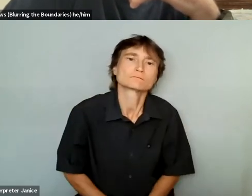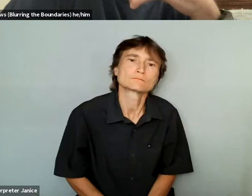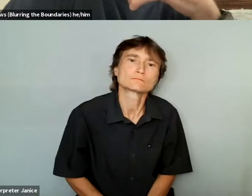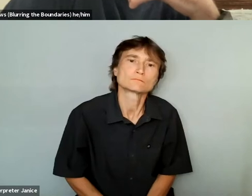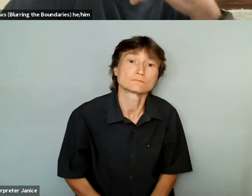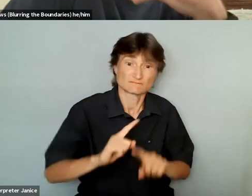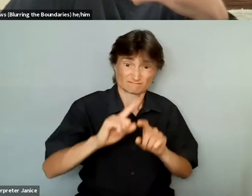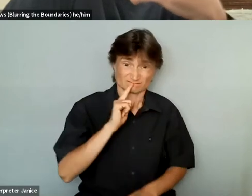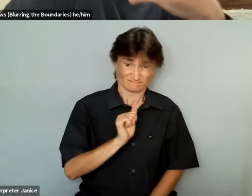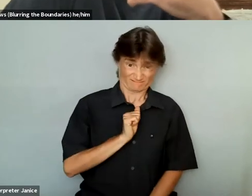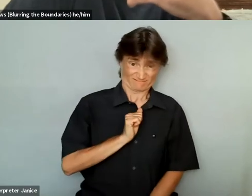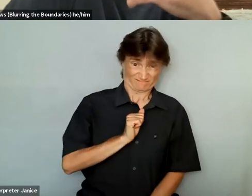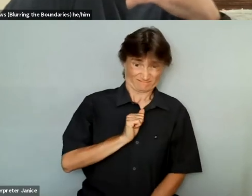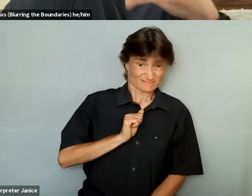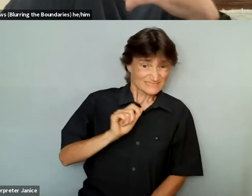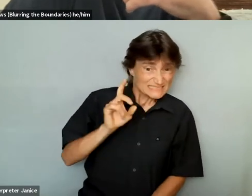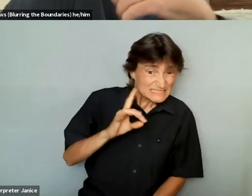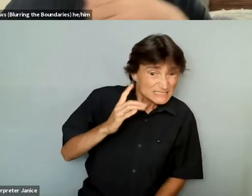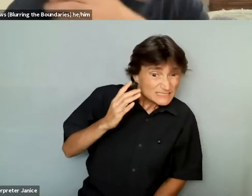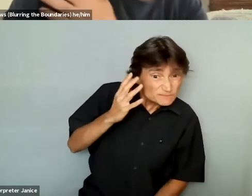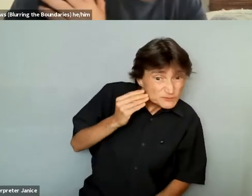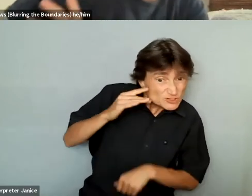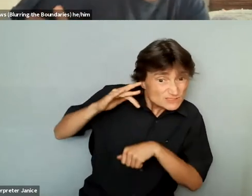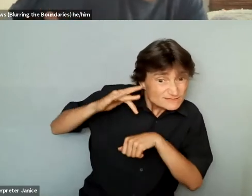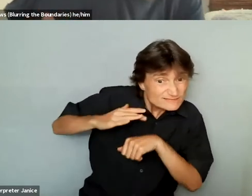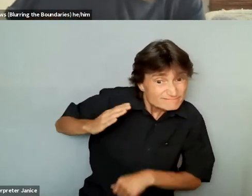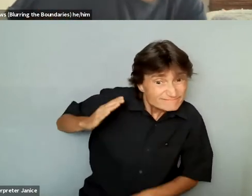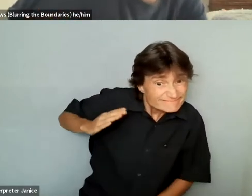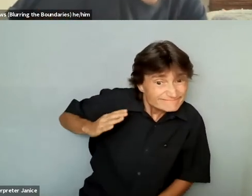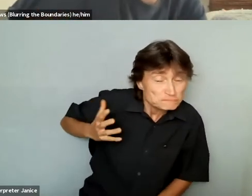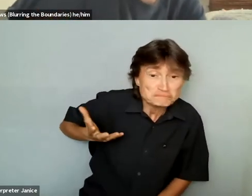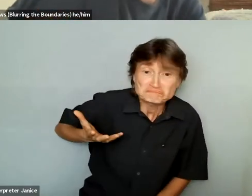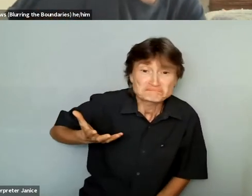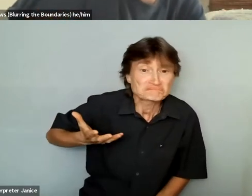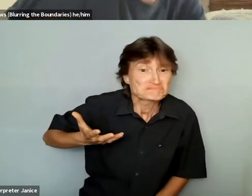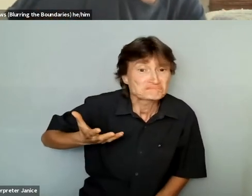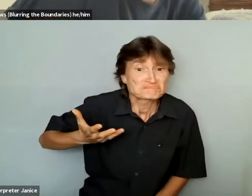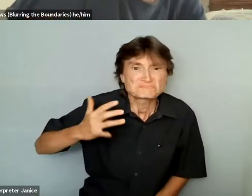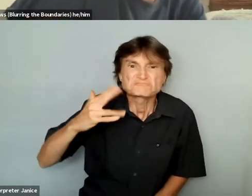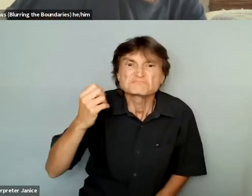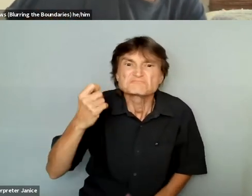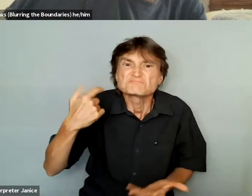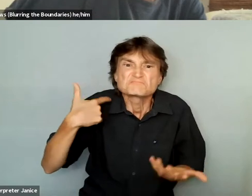actually tried or something that we hadn't really set out to do.